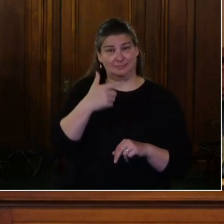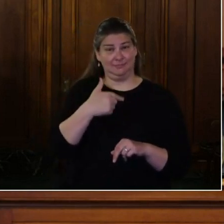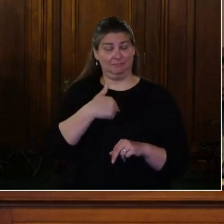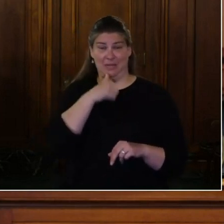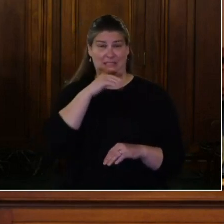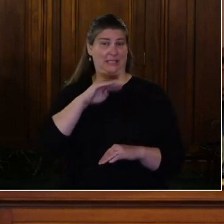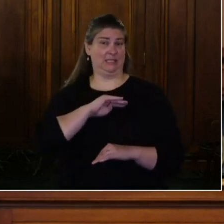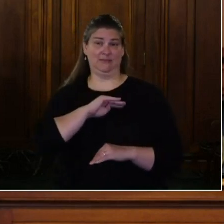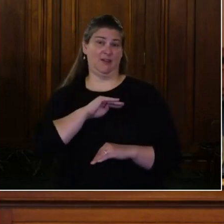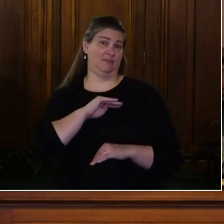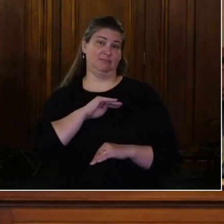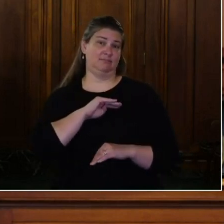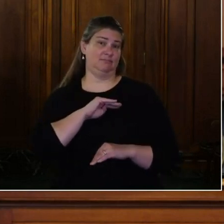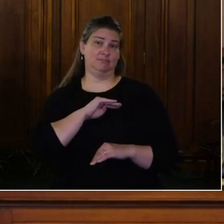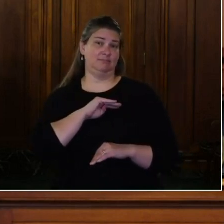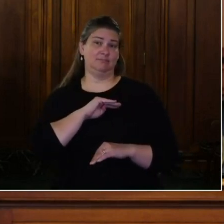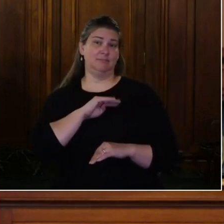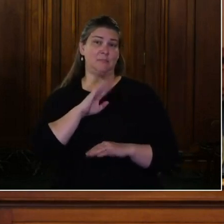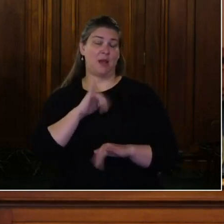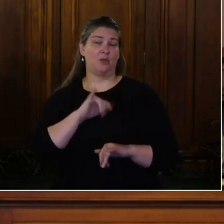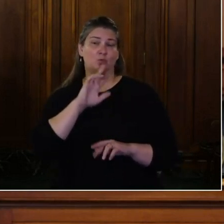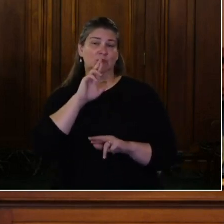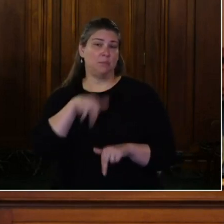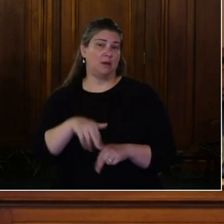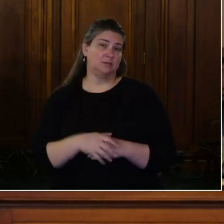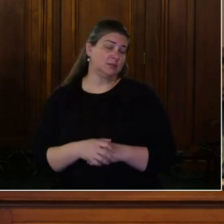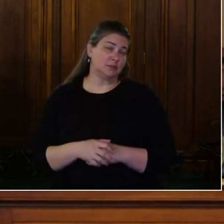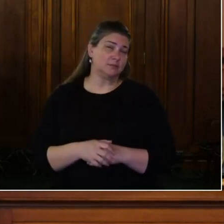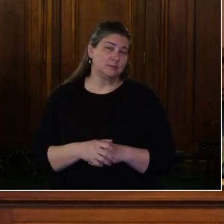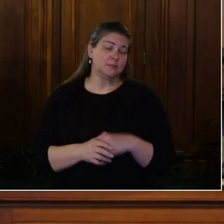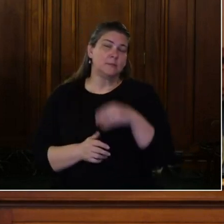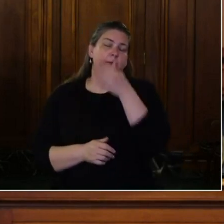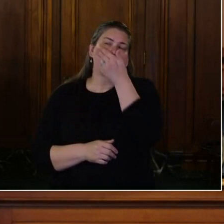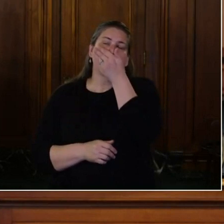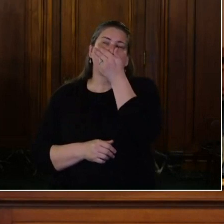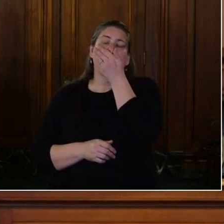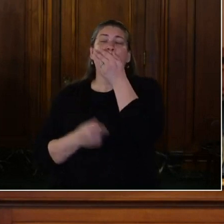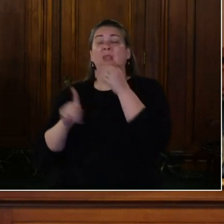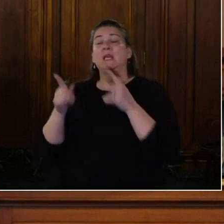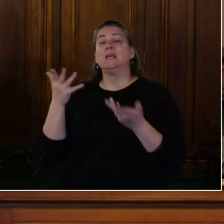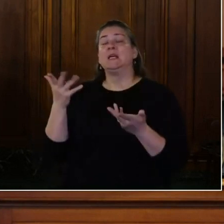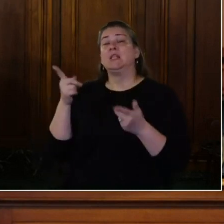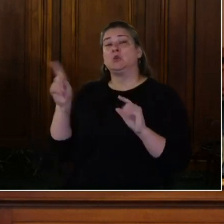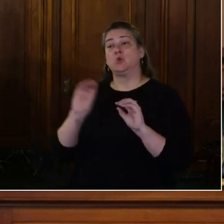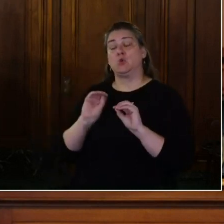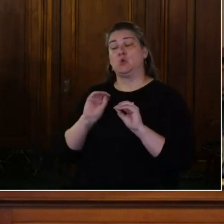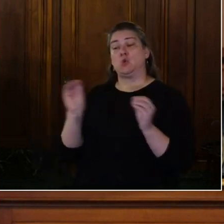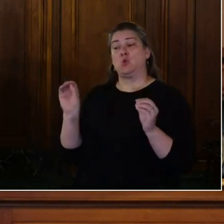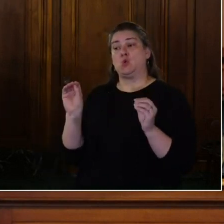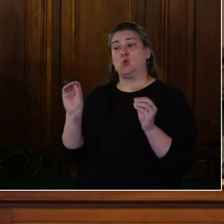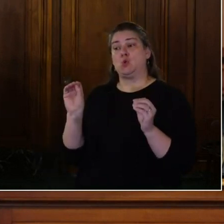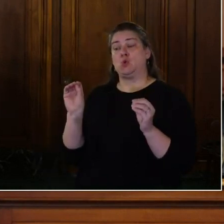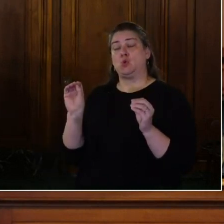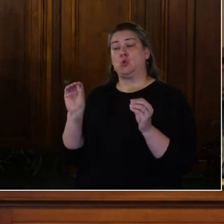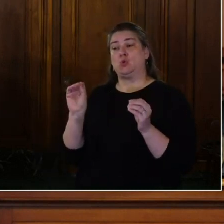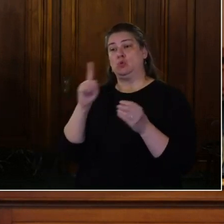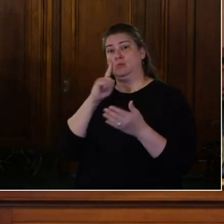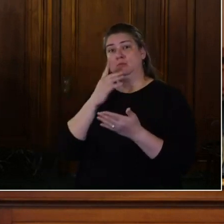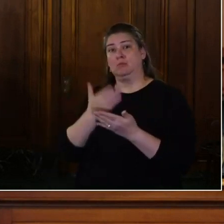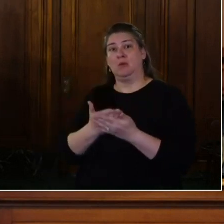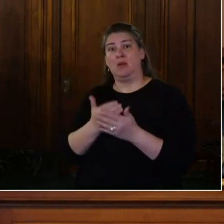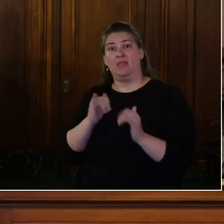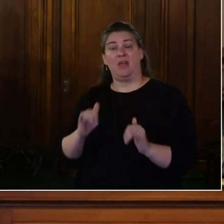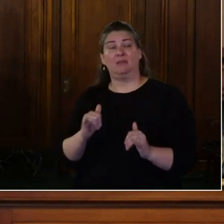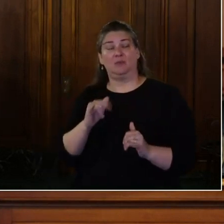satisfied by the response. That while there is no indication that anyone has been or will be